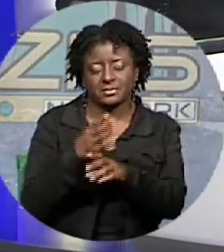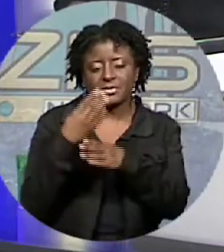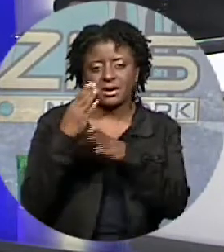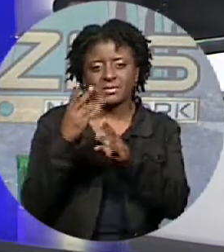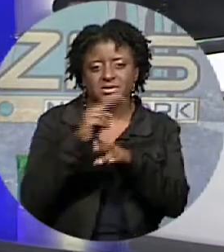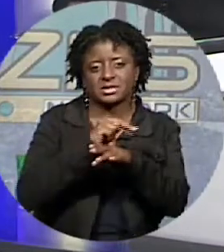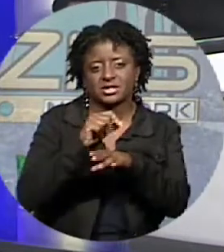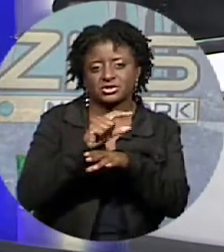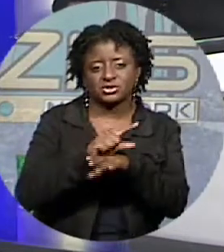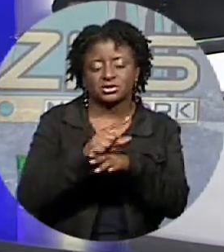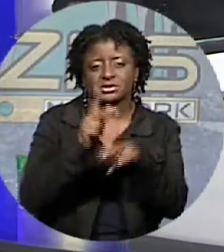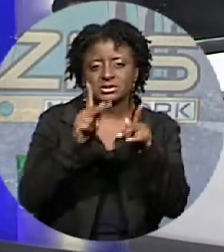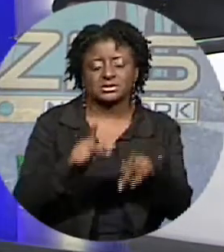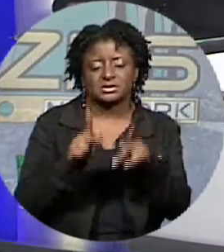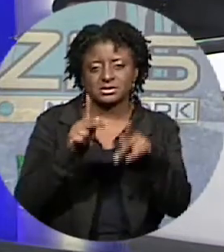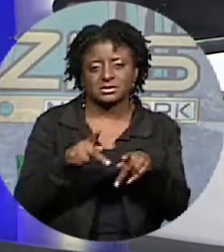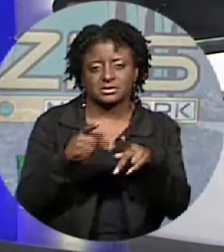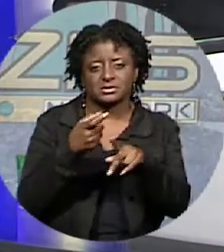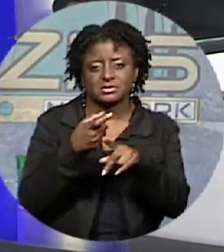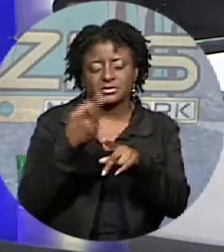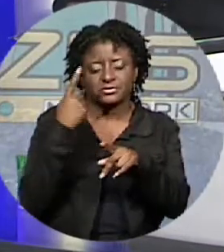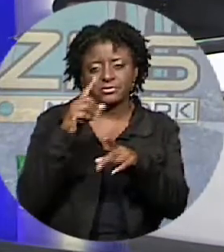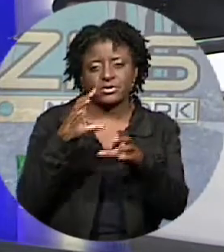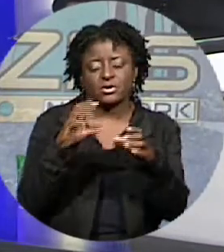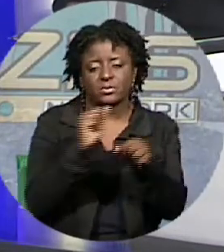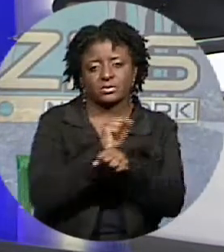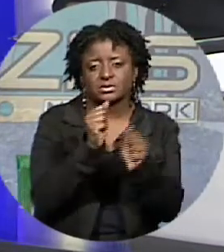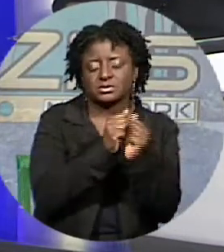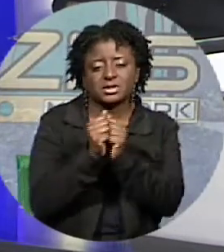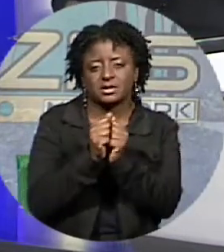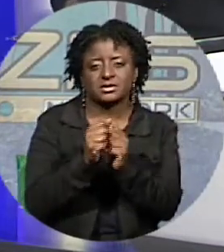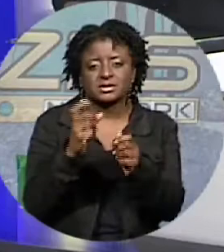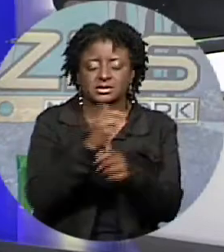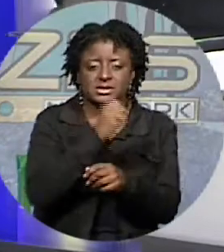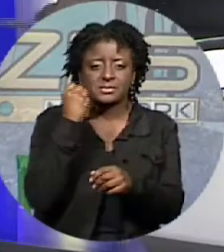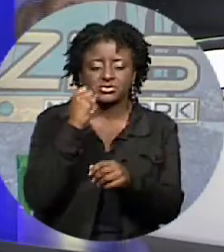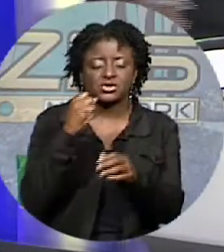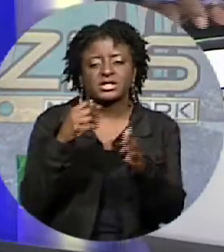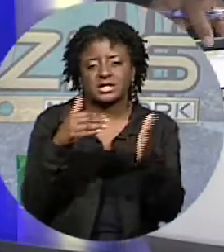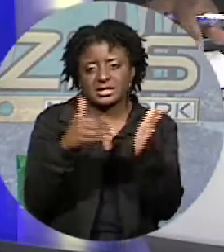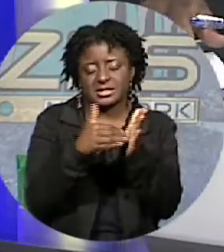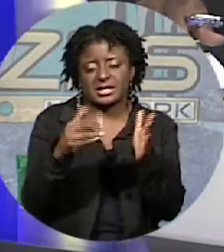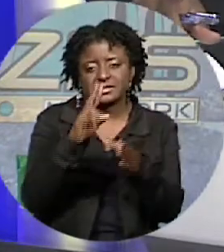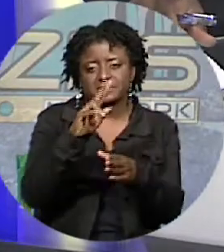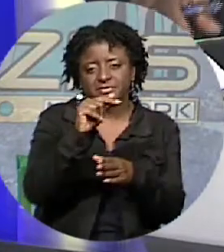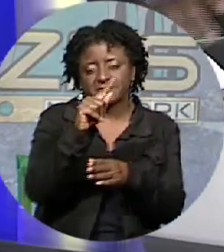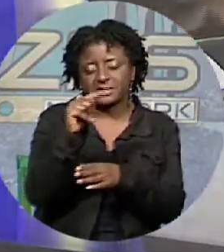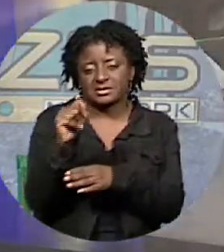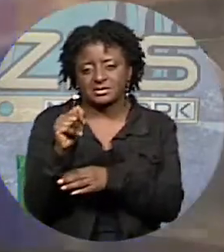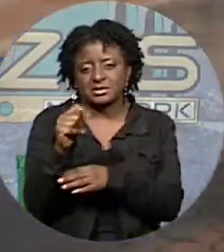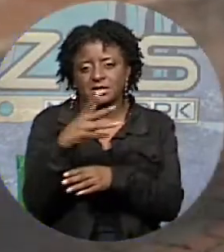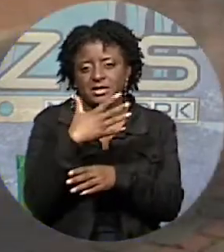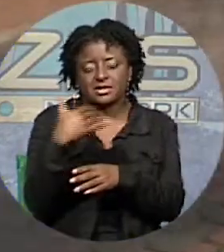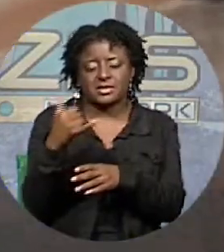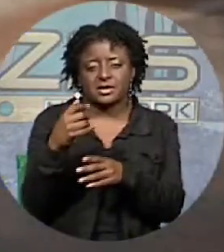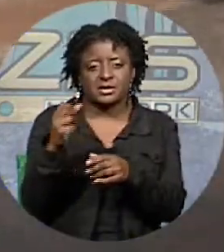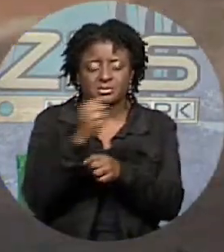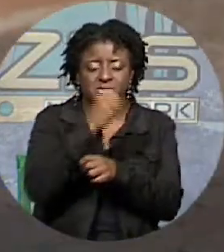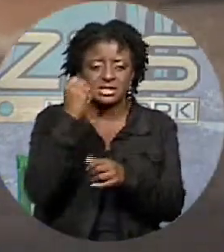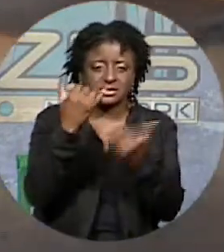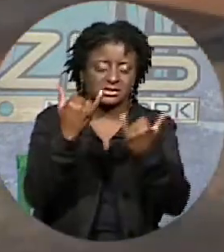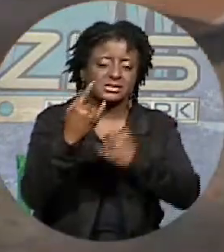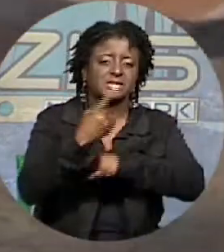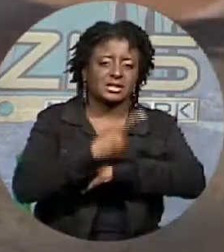for Coalition demonstrating against value-added tax. Now, they took their protests to the streets today as a small group marched on